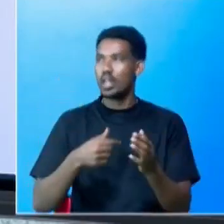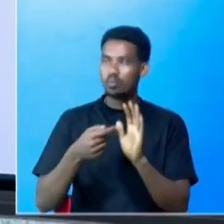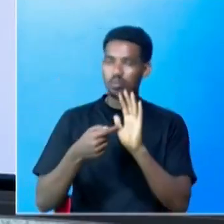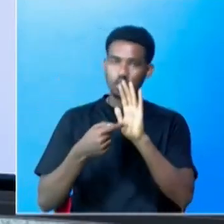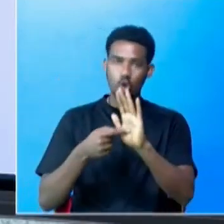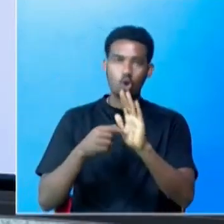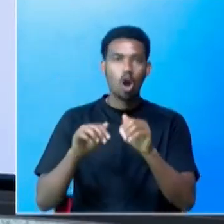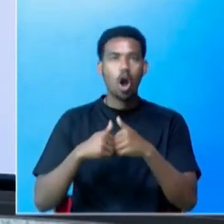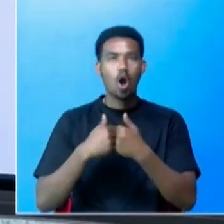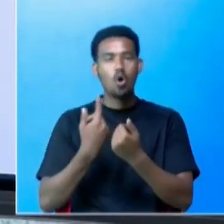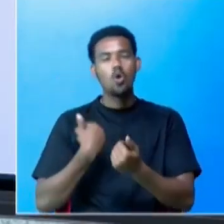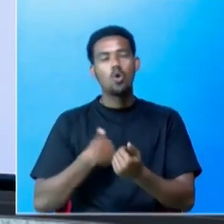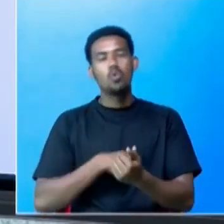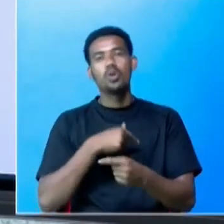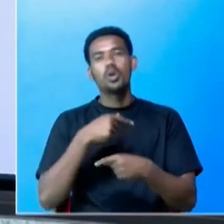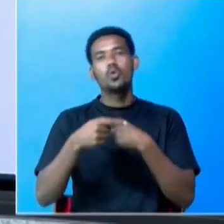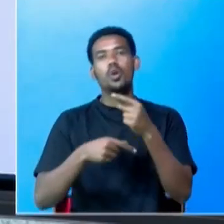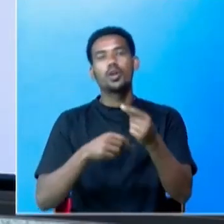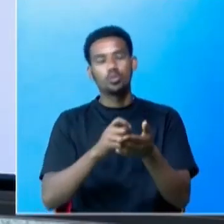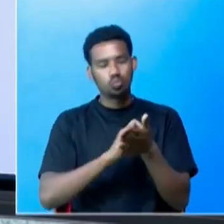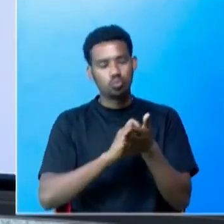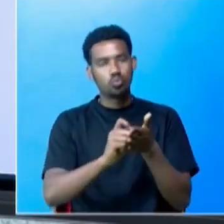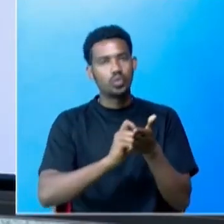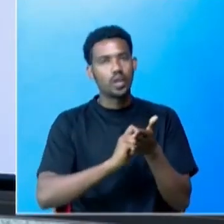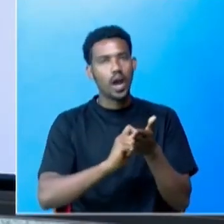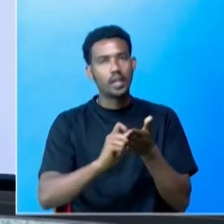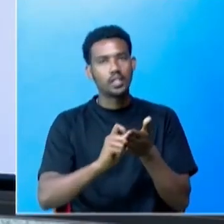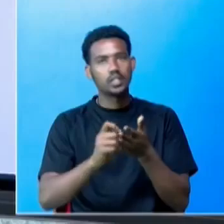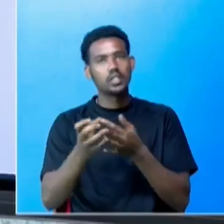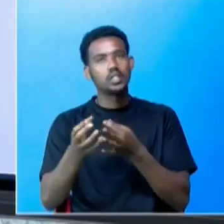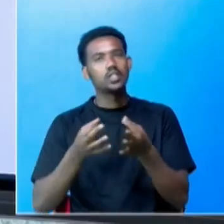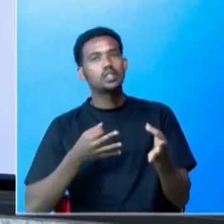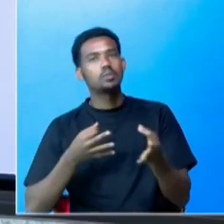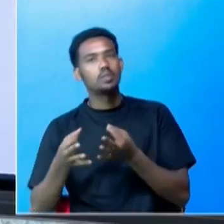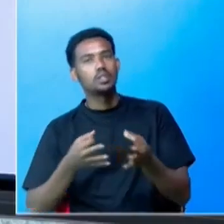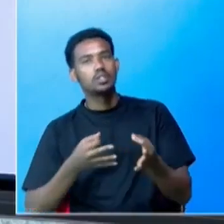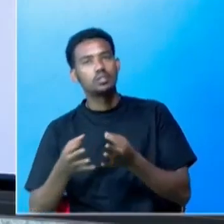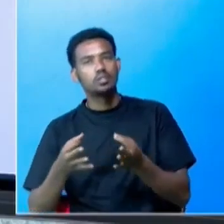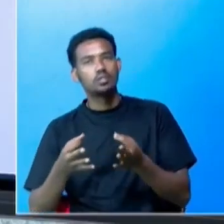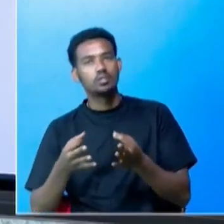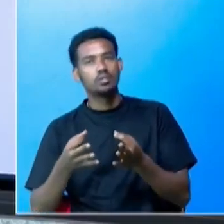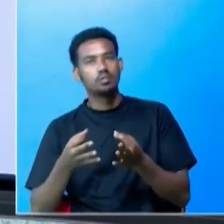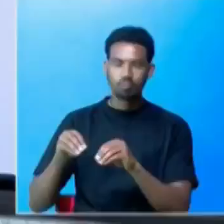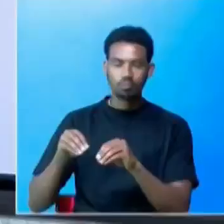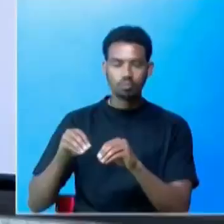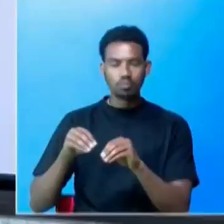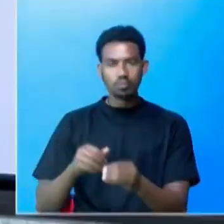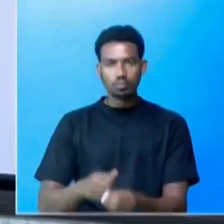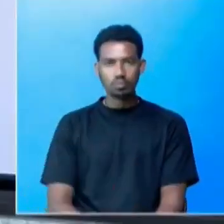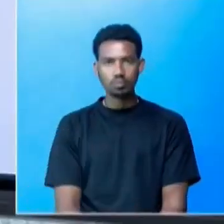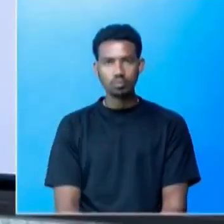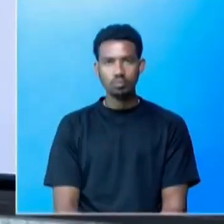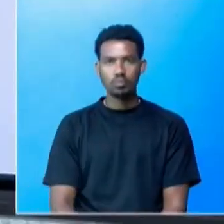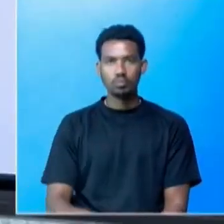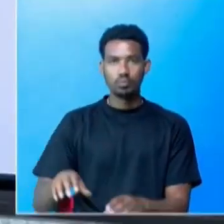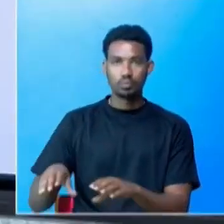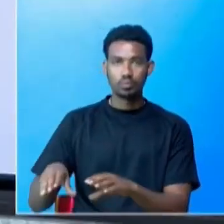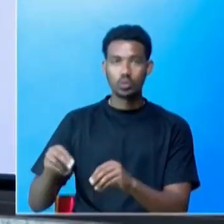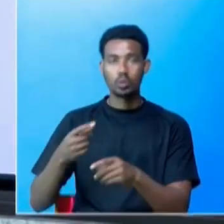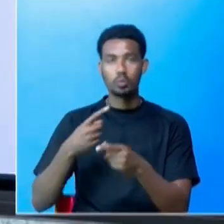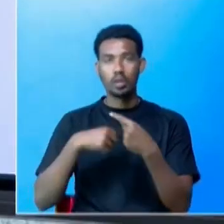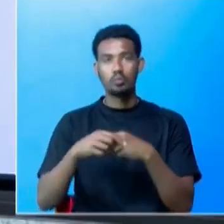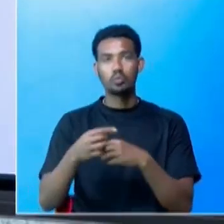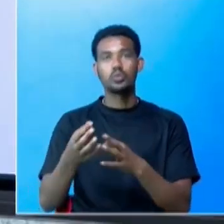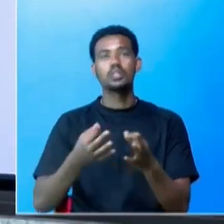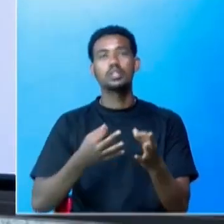you how we are going to write descriptive paragraph. So, students, when we come to